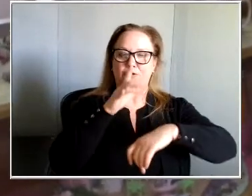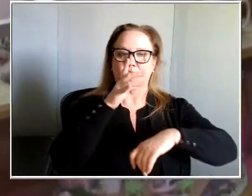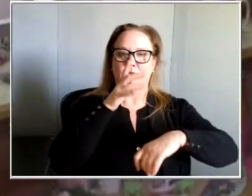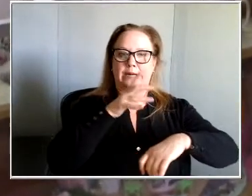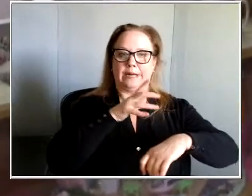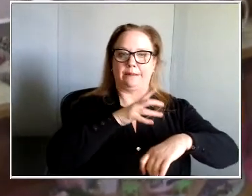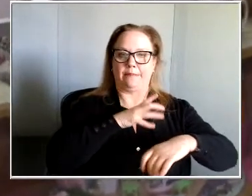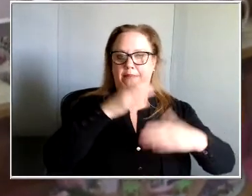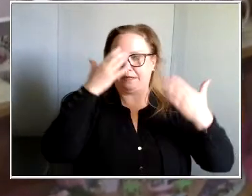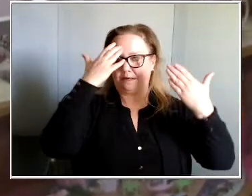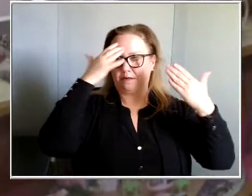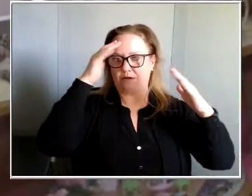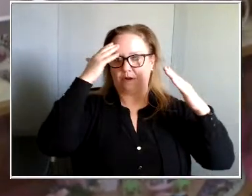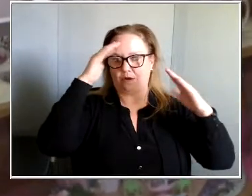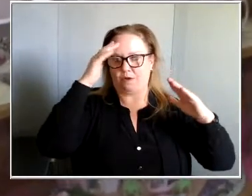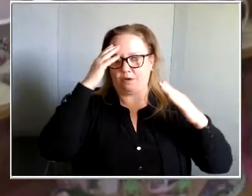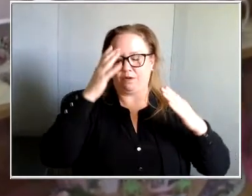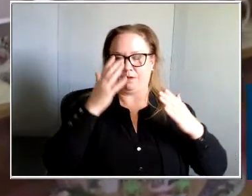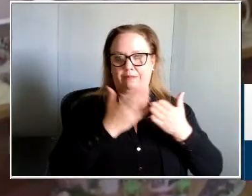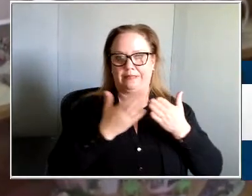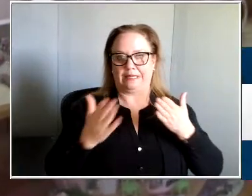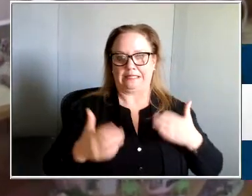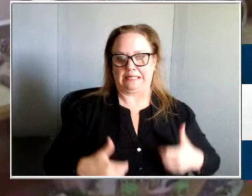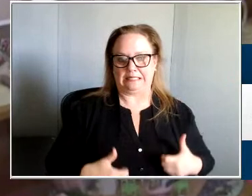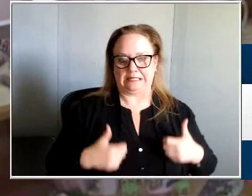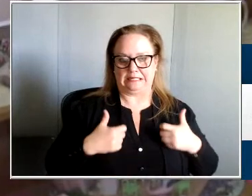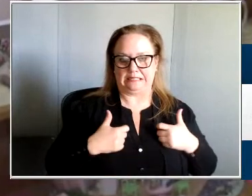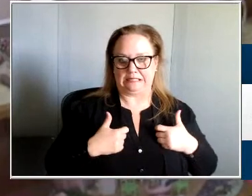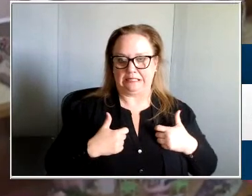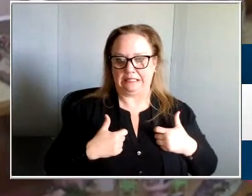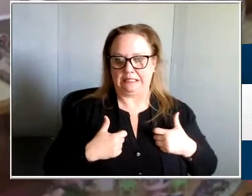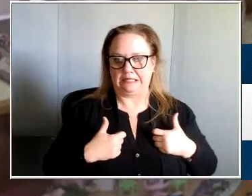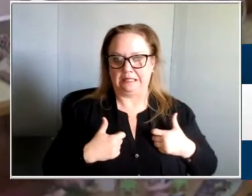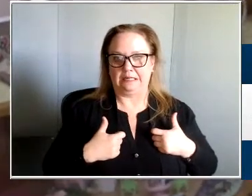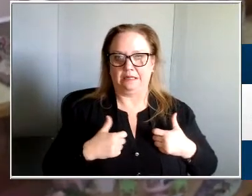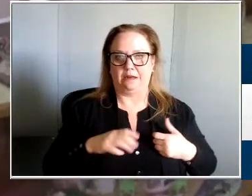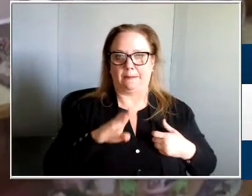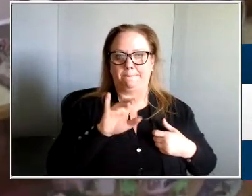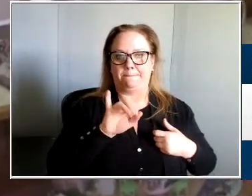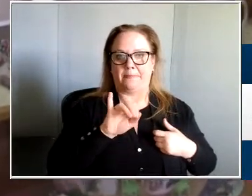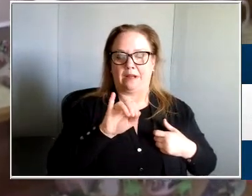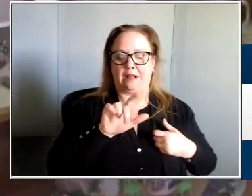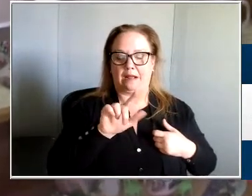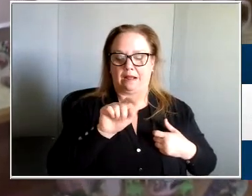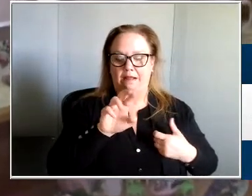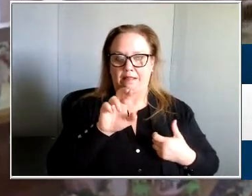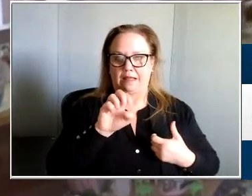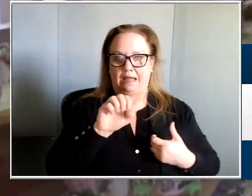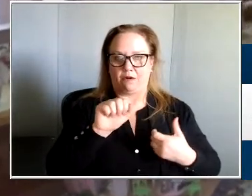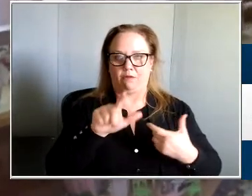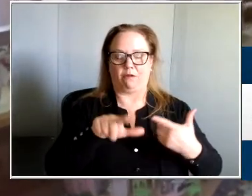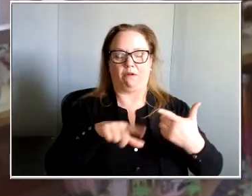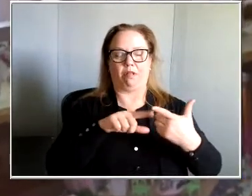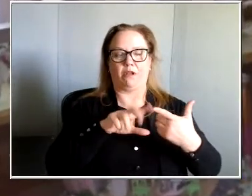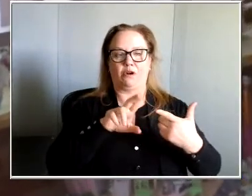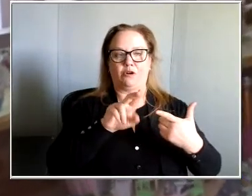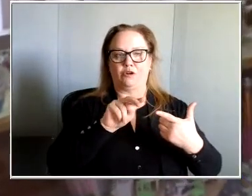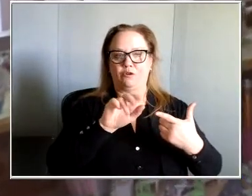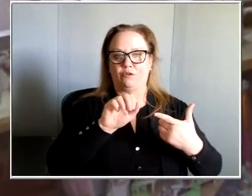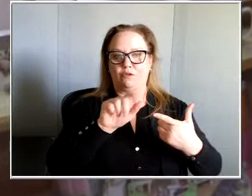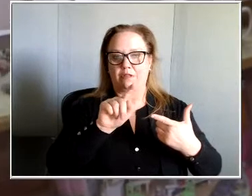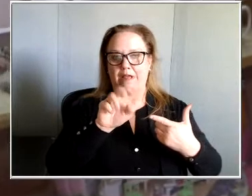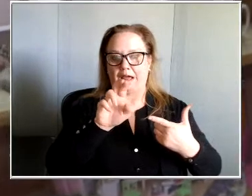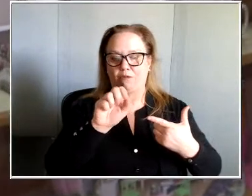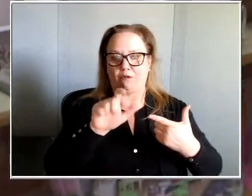even know items exist for them, whether they're bilateral, unilateral, lumpectomy, whatever. They simply